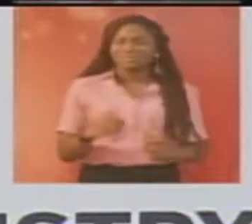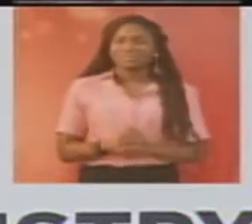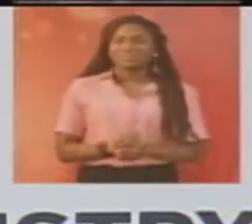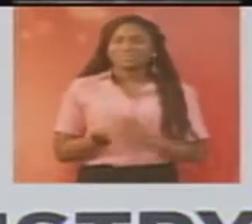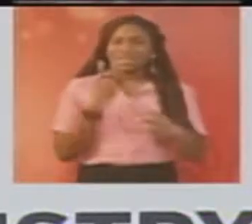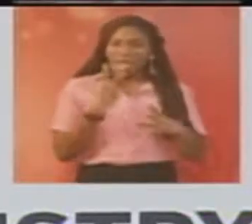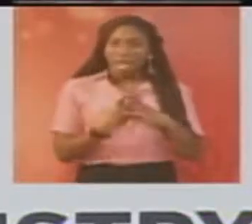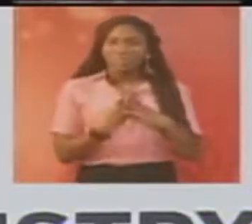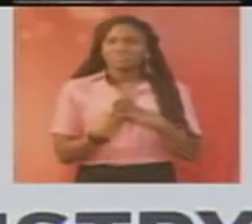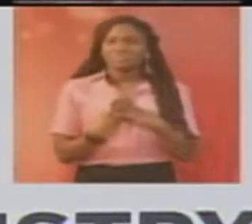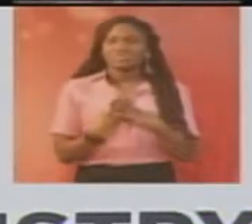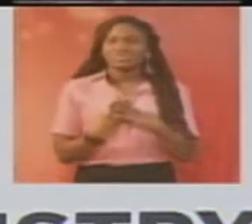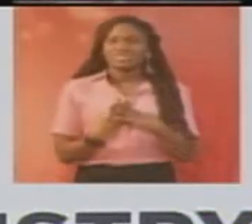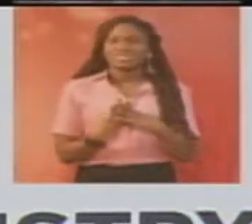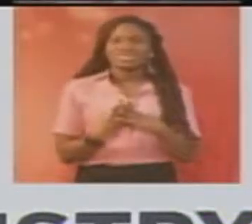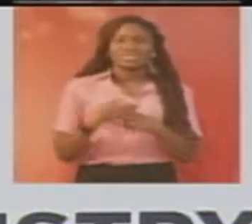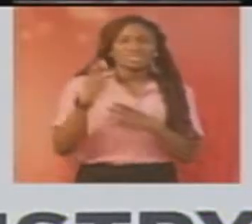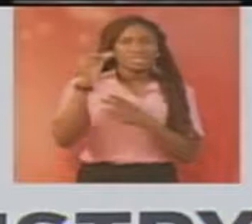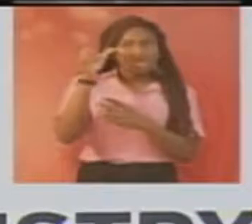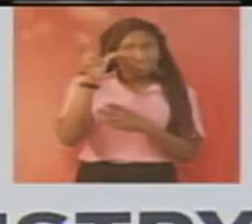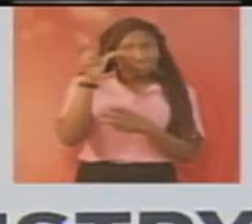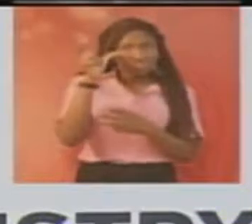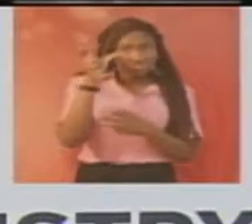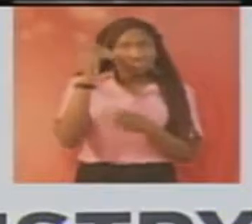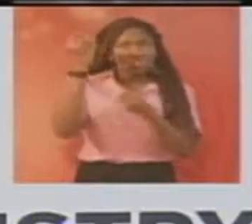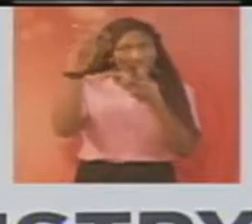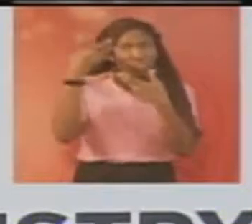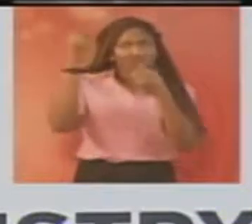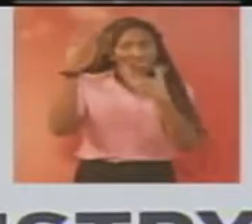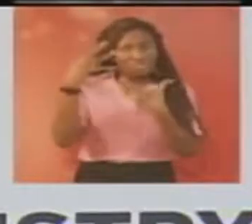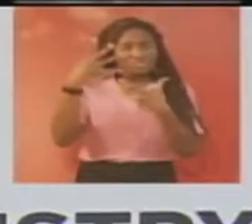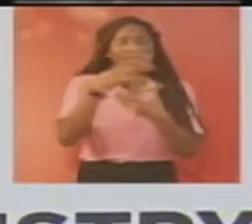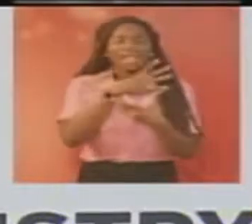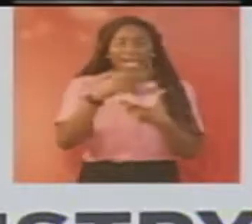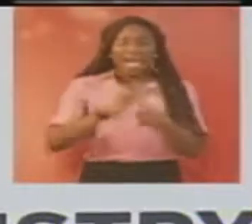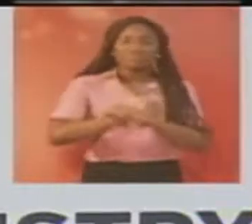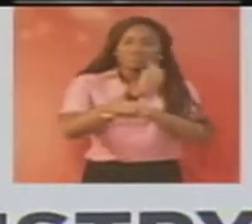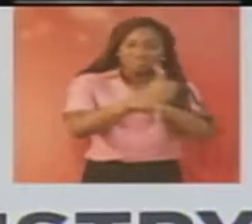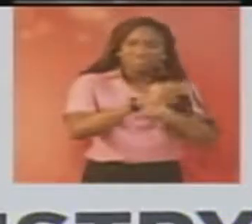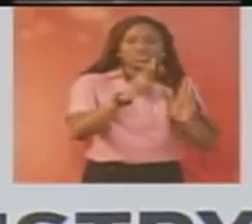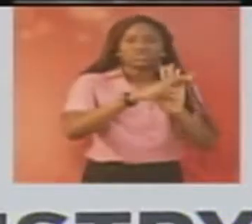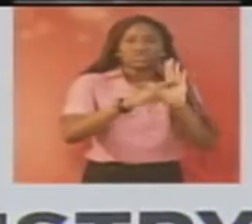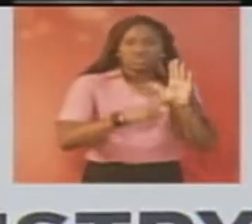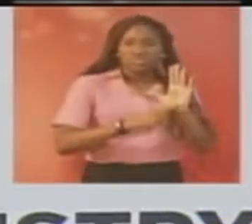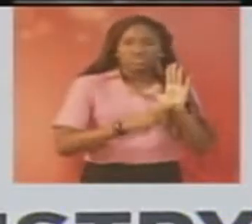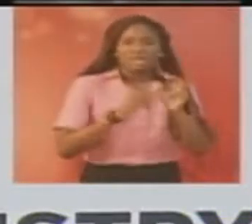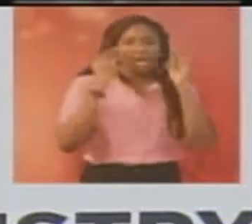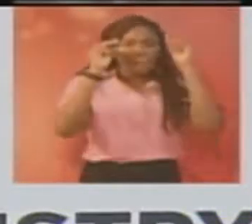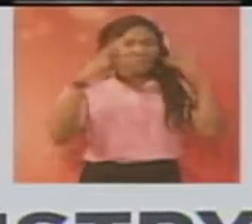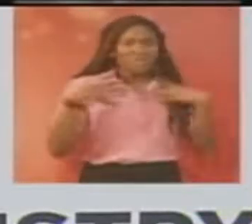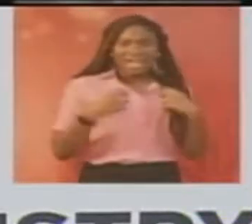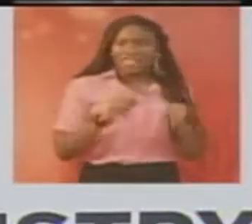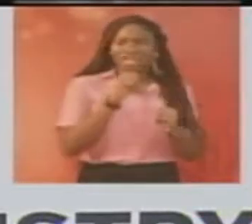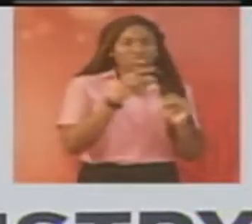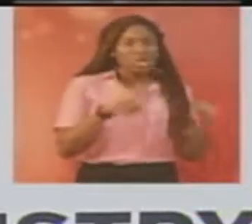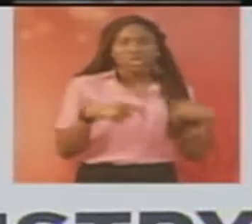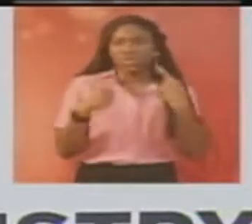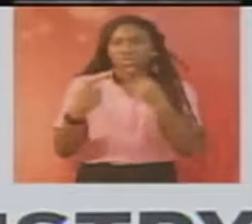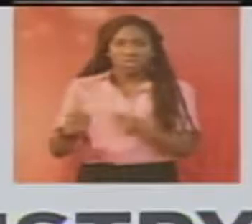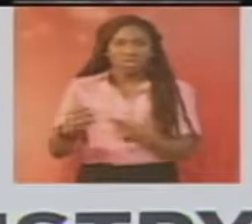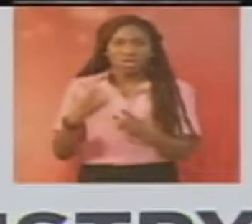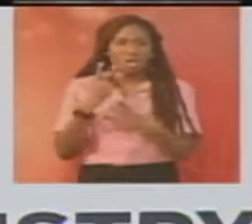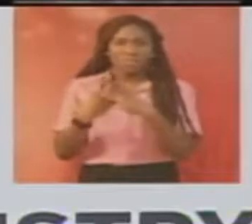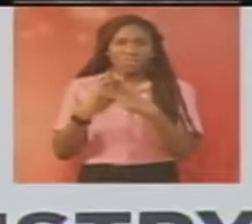large extent been received and implemented, the Ministry of Health doesn't then go into the prison to do an audit, so